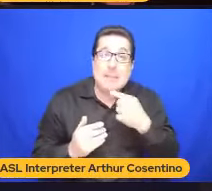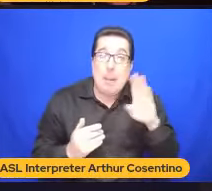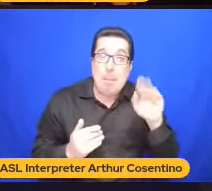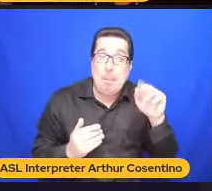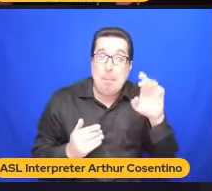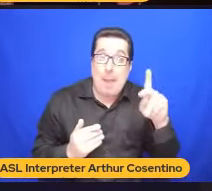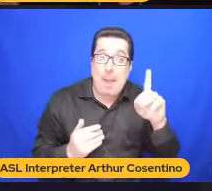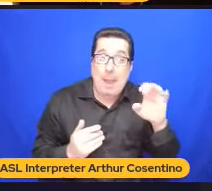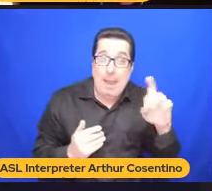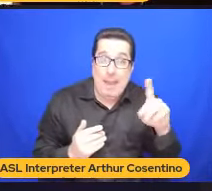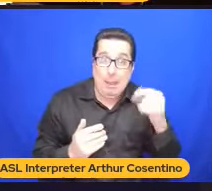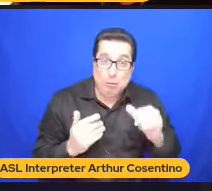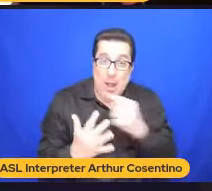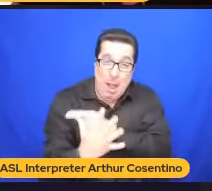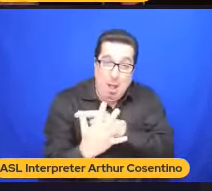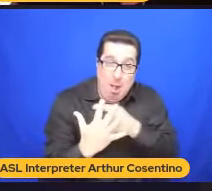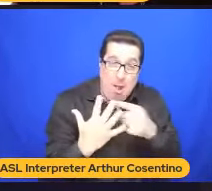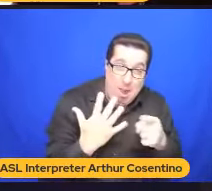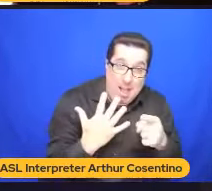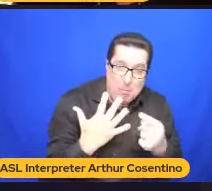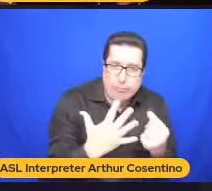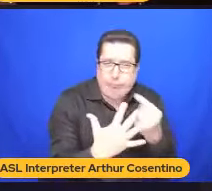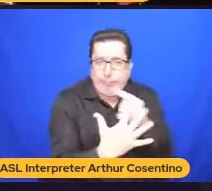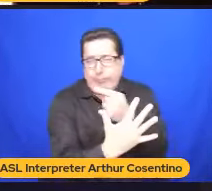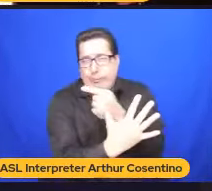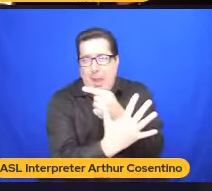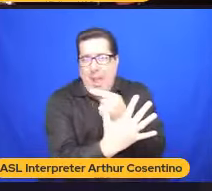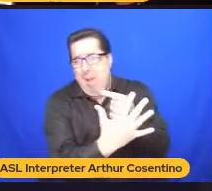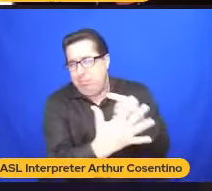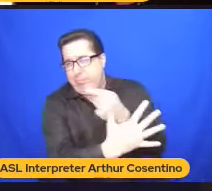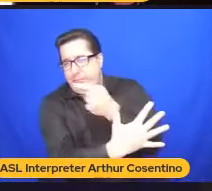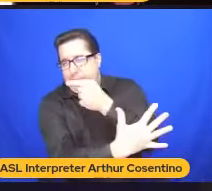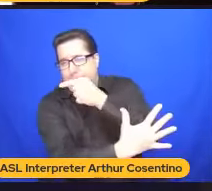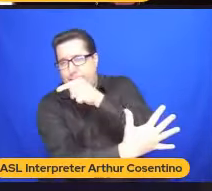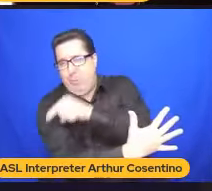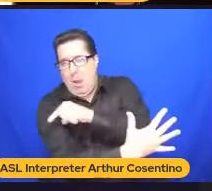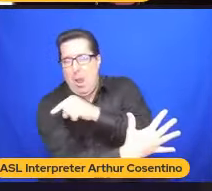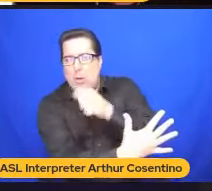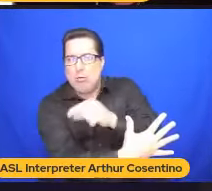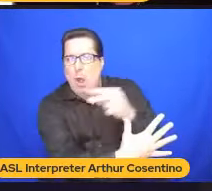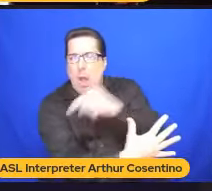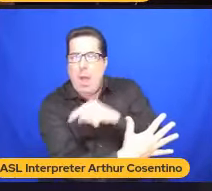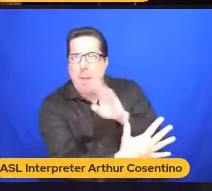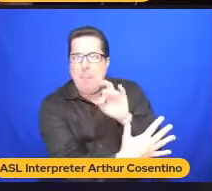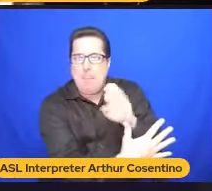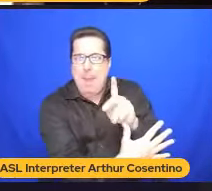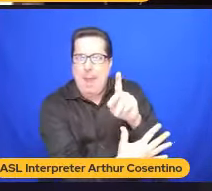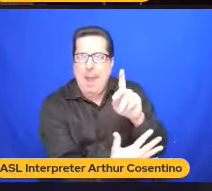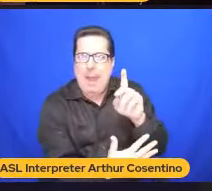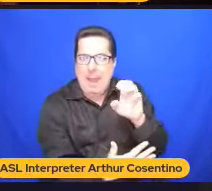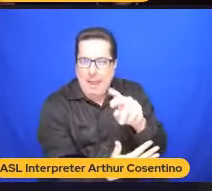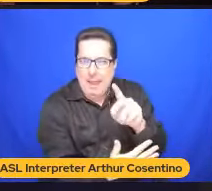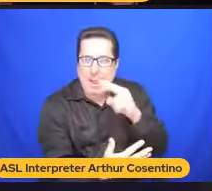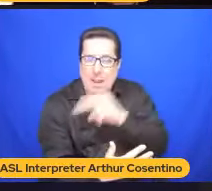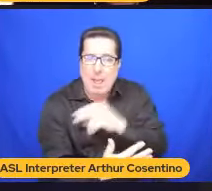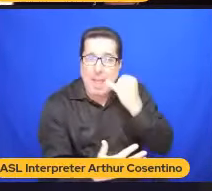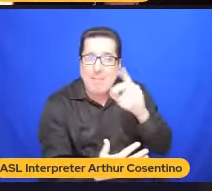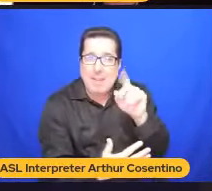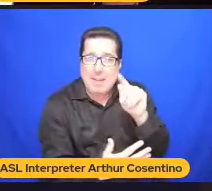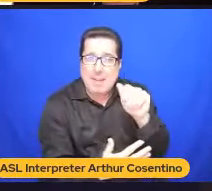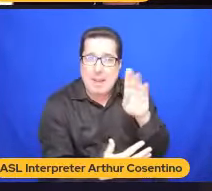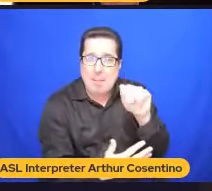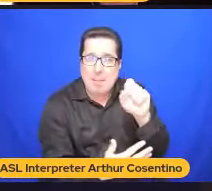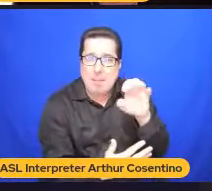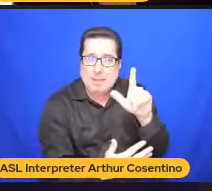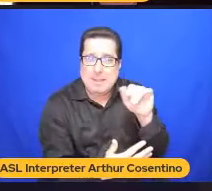right? So if I can say, hey, here's the throughput on the database layer, if I say, hey, the database layer suddenly lost all of